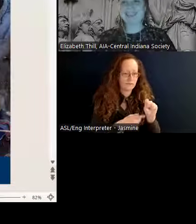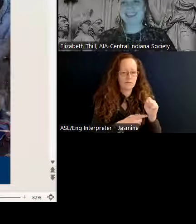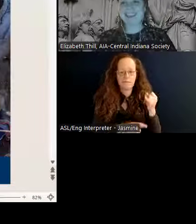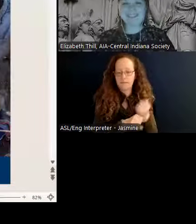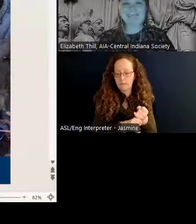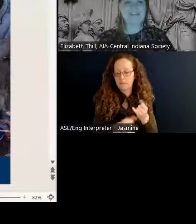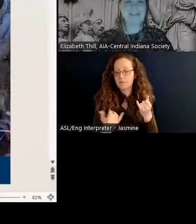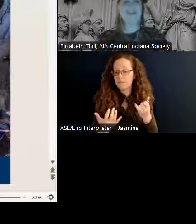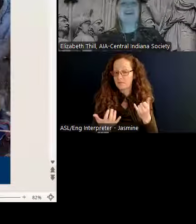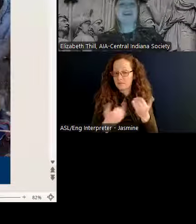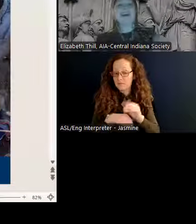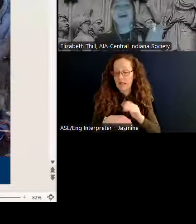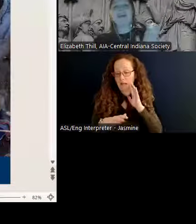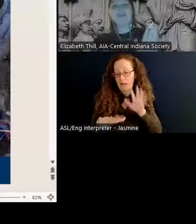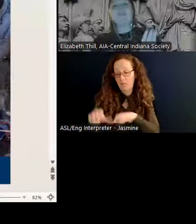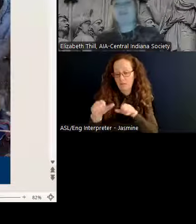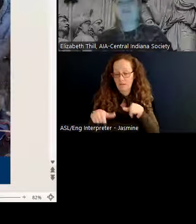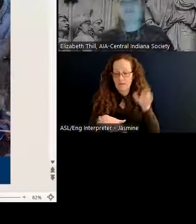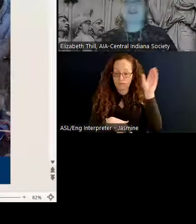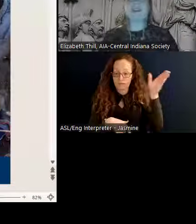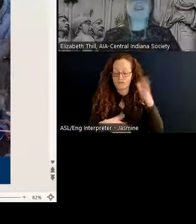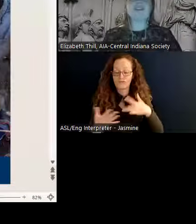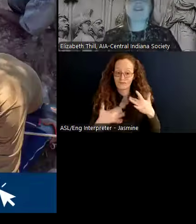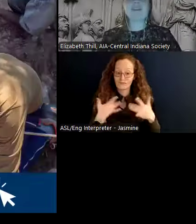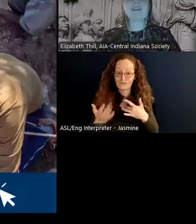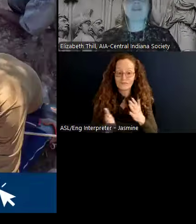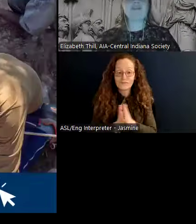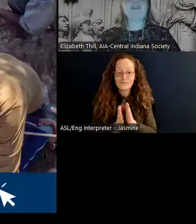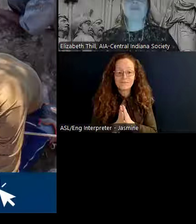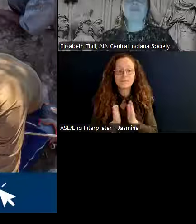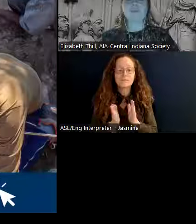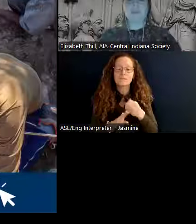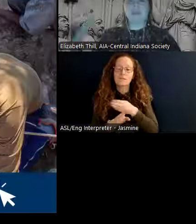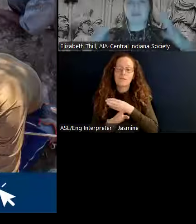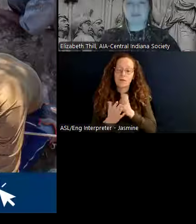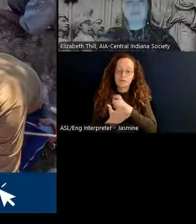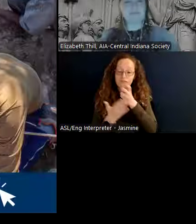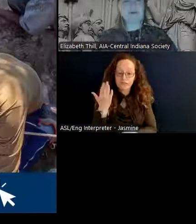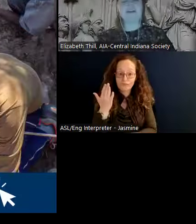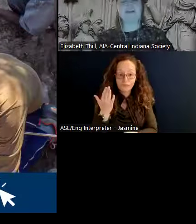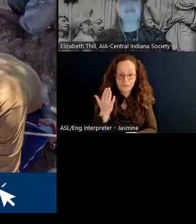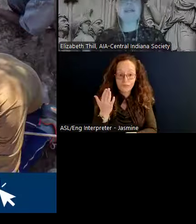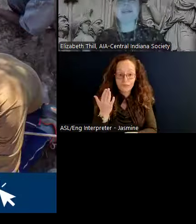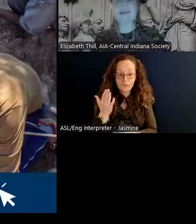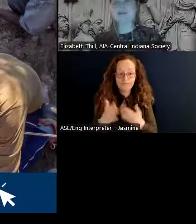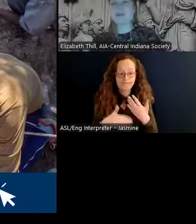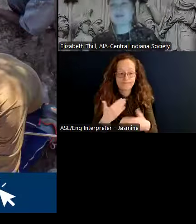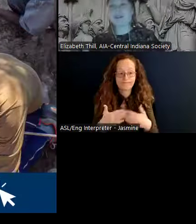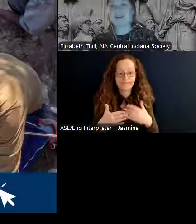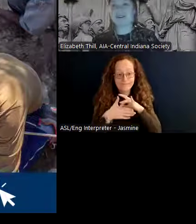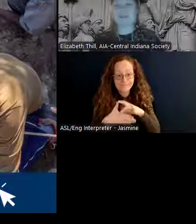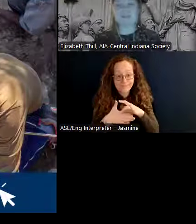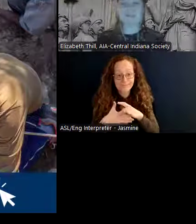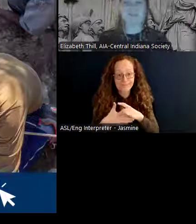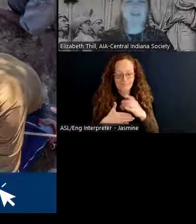talk today. And before we jump into the meat of why